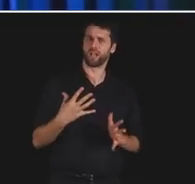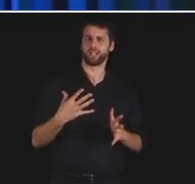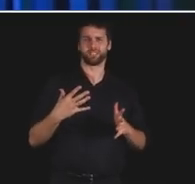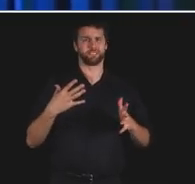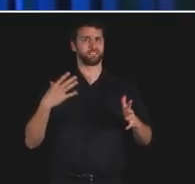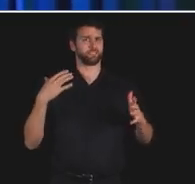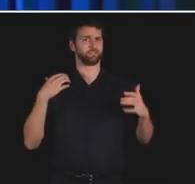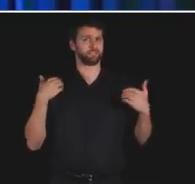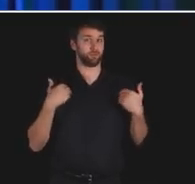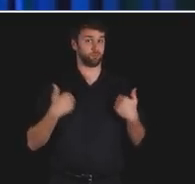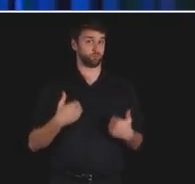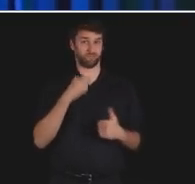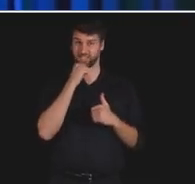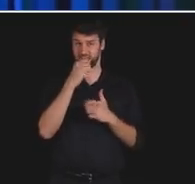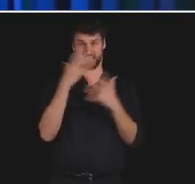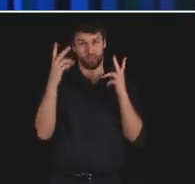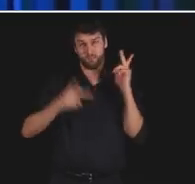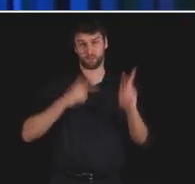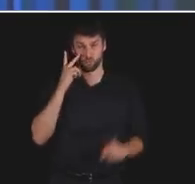the chance to see.